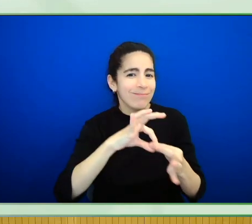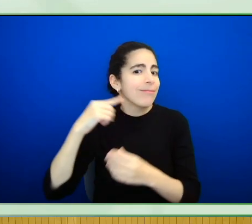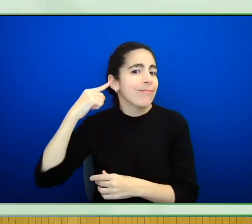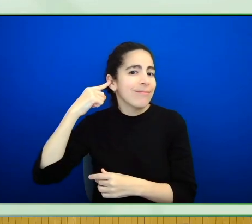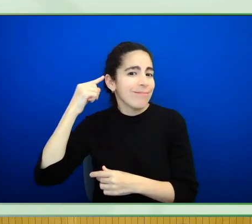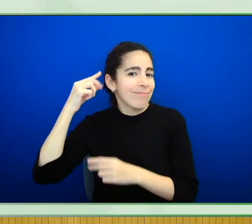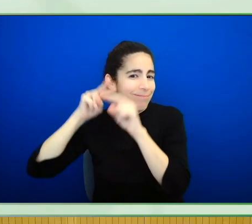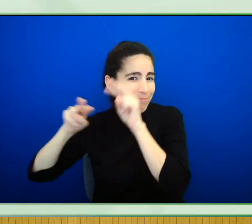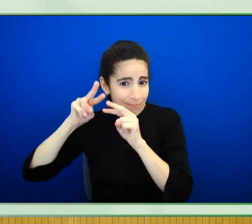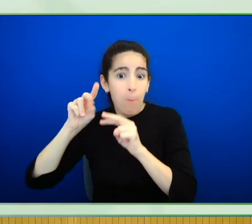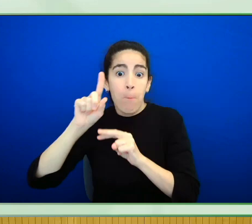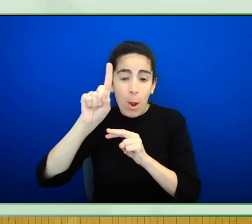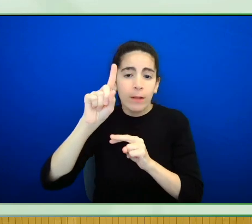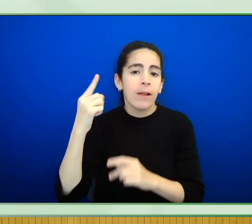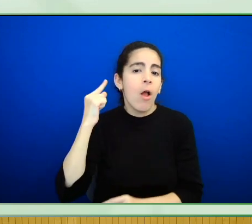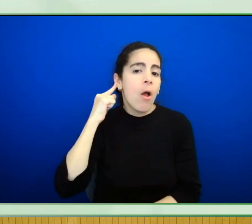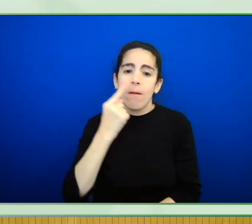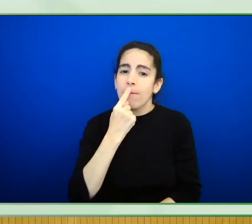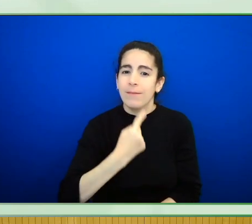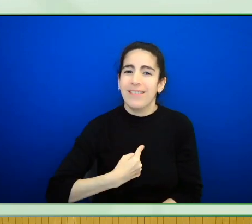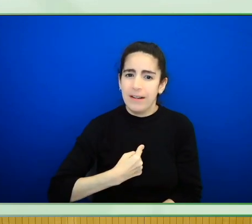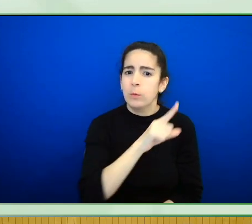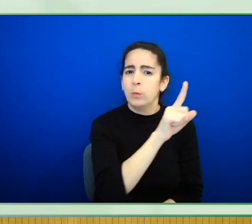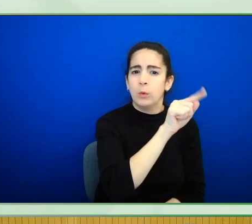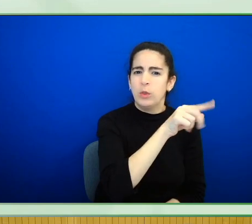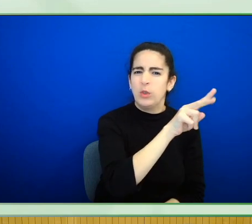audiology is centered in the city, in Lima.